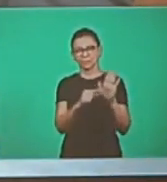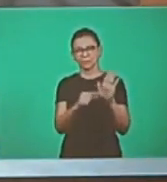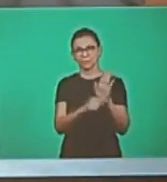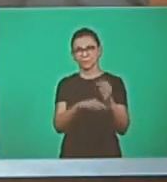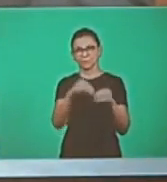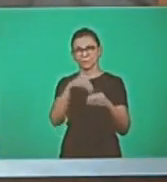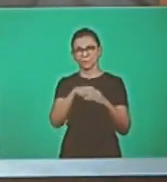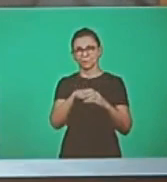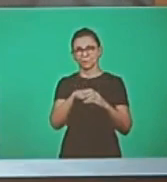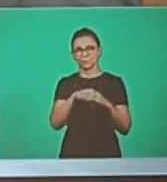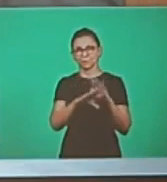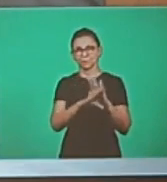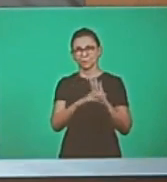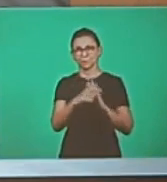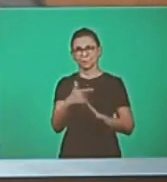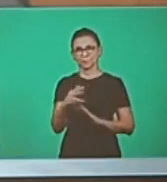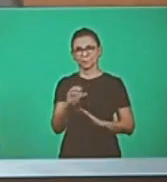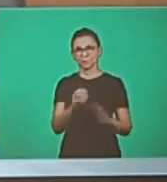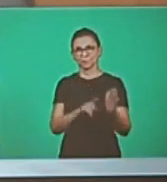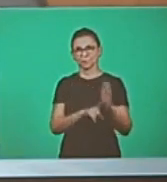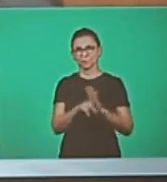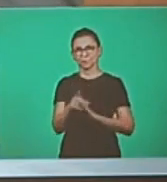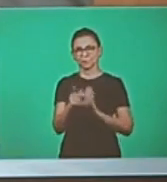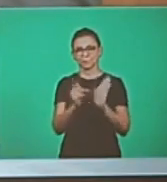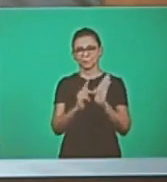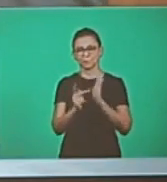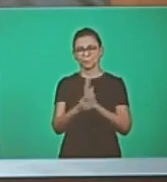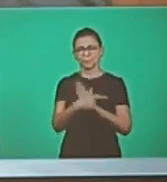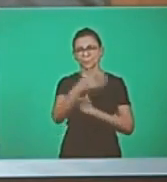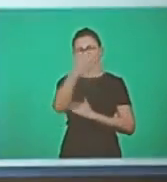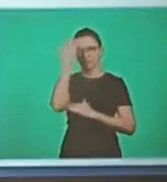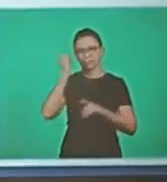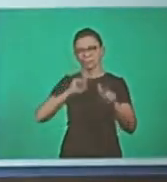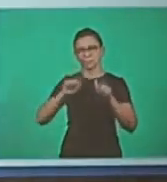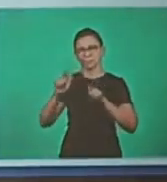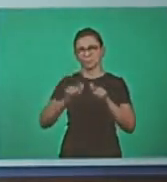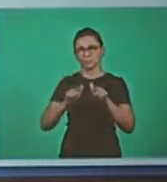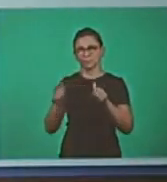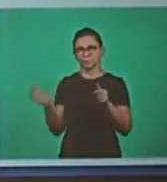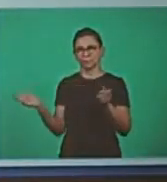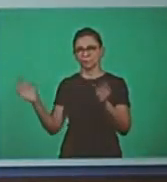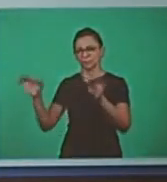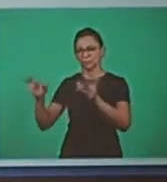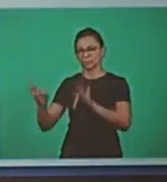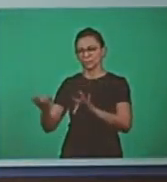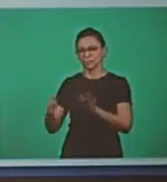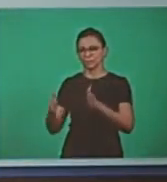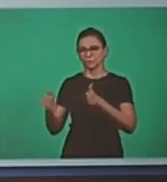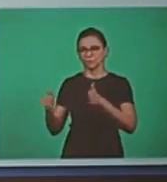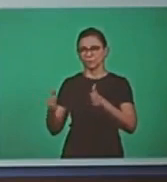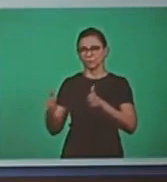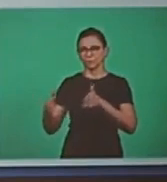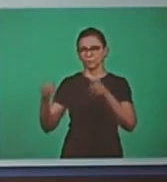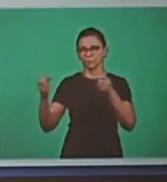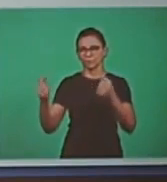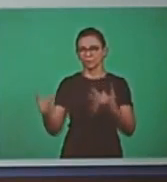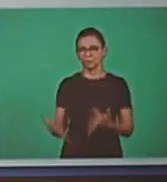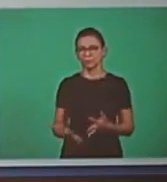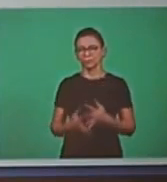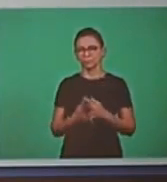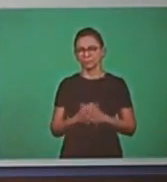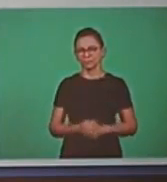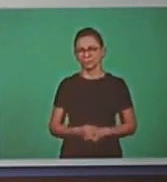So, Matthew 21 to 16, in the parable of the labors of the last moment, describe